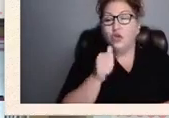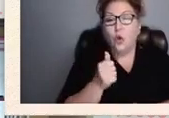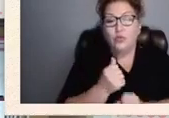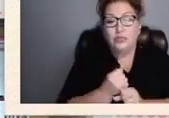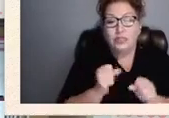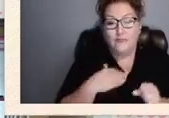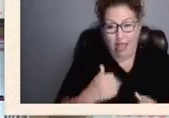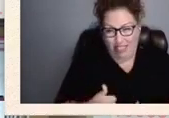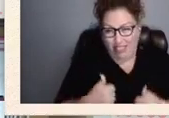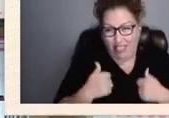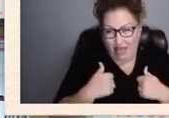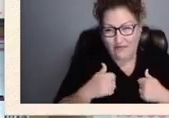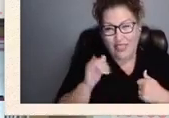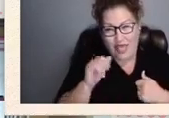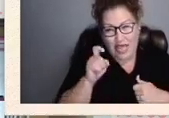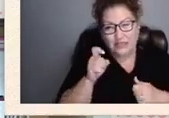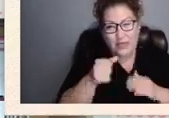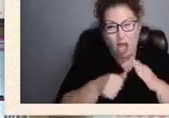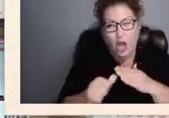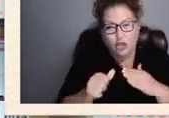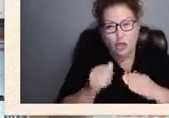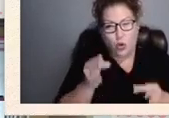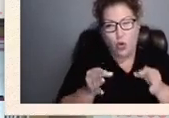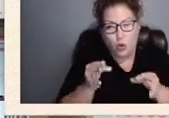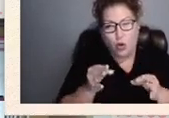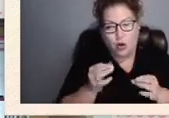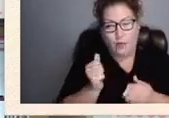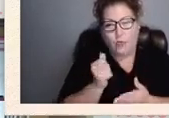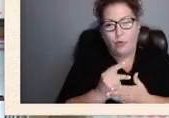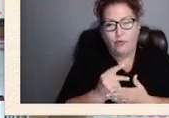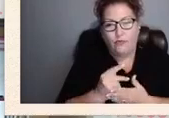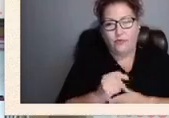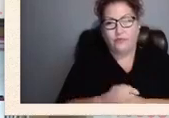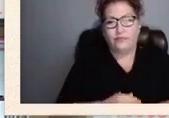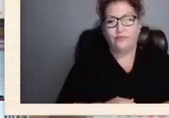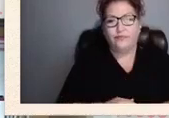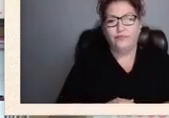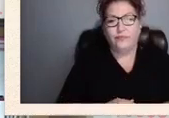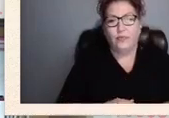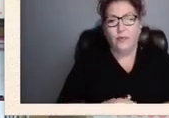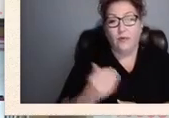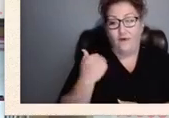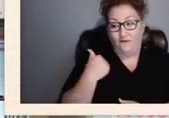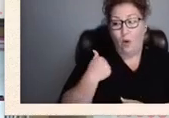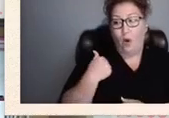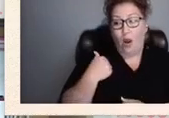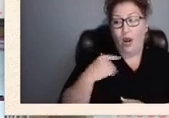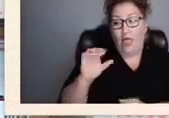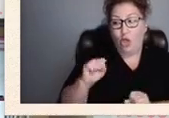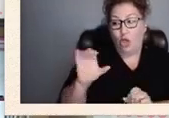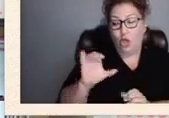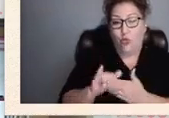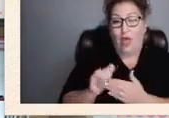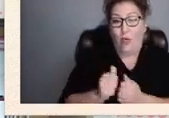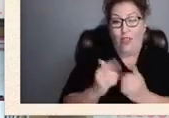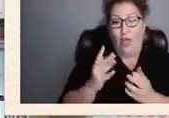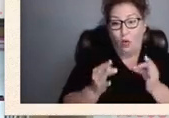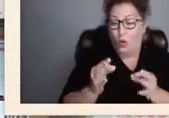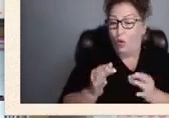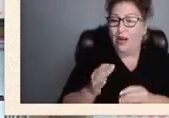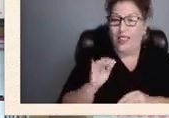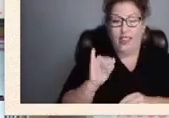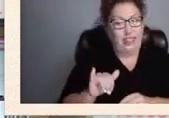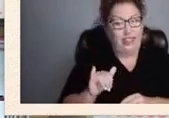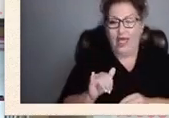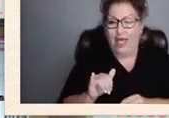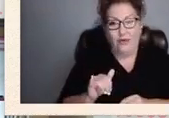now under court approval. In the past, guardians were able to do that, I guess, without court approval. And now it's more codified in order to